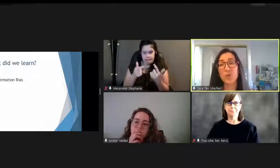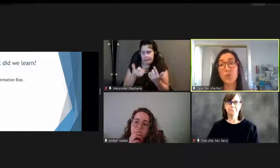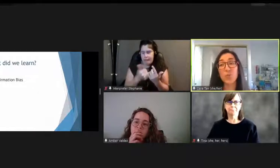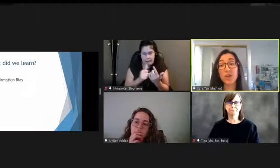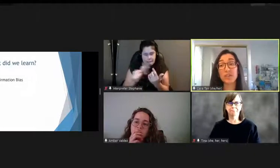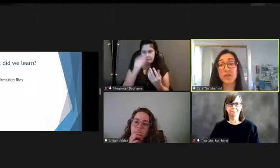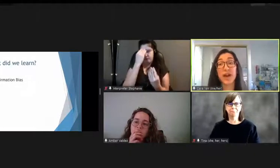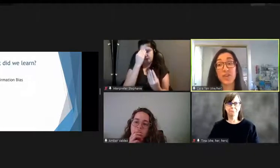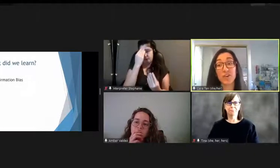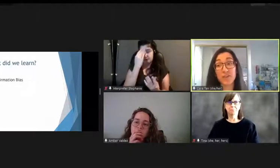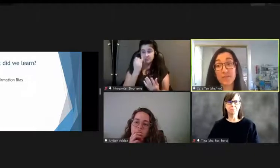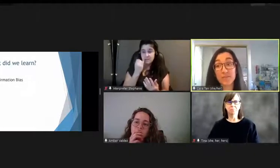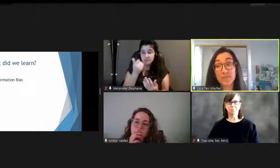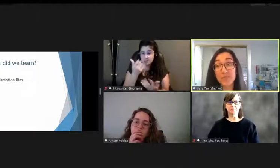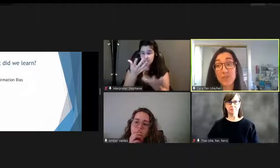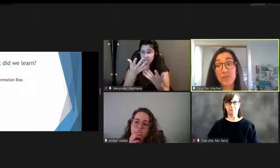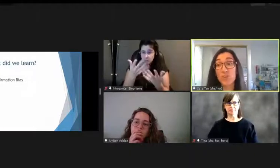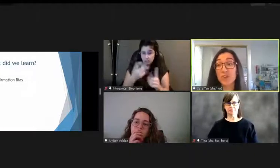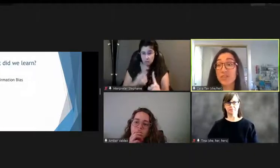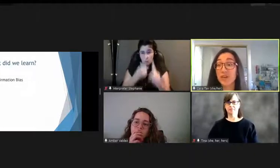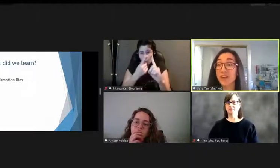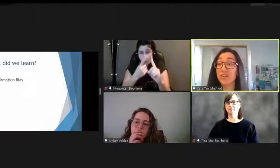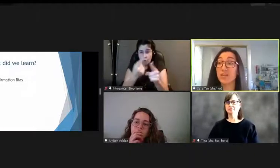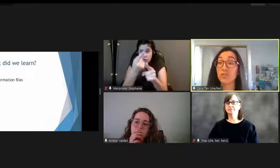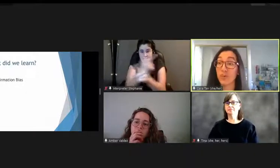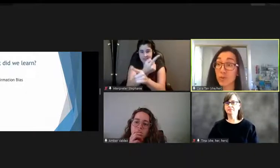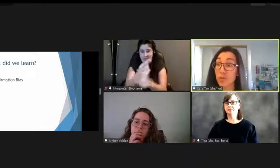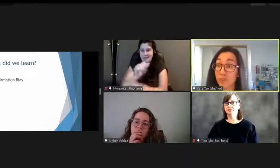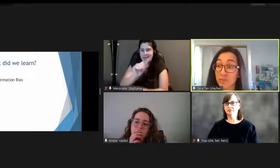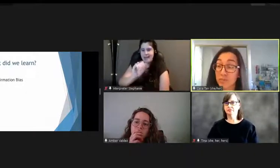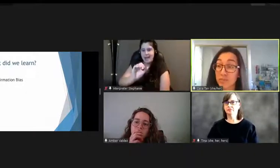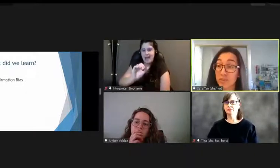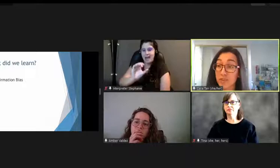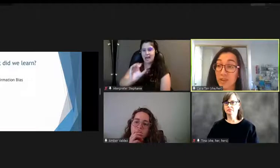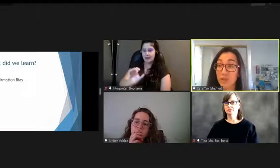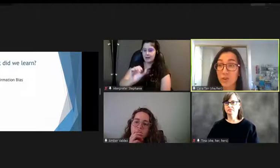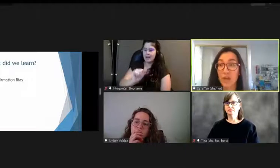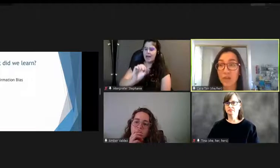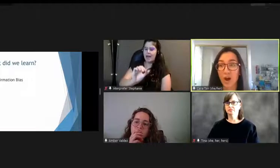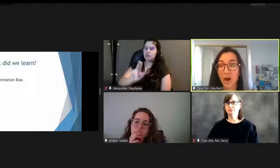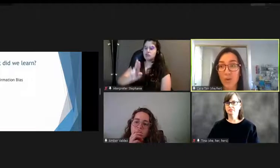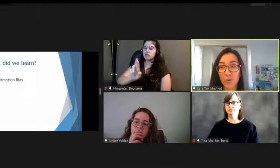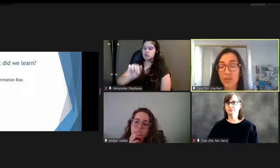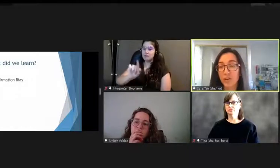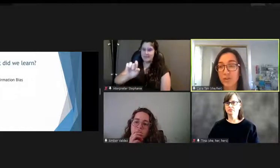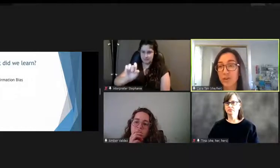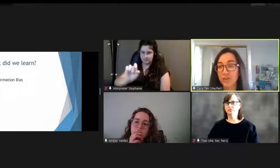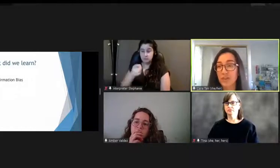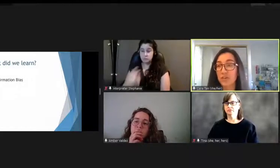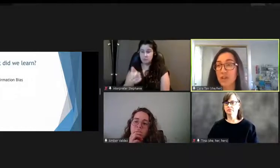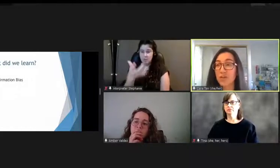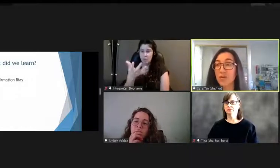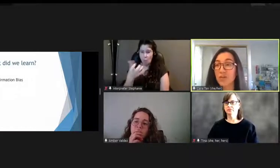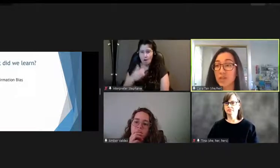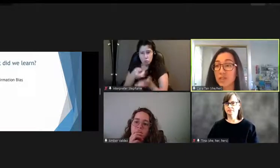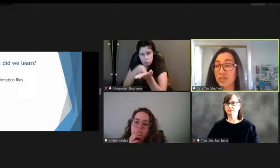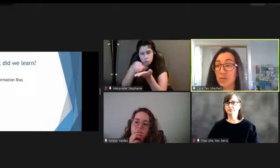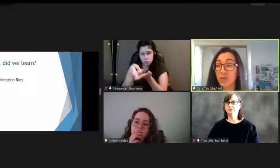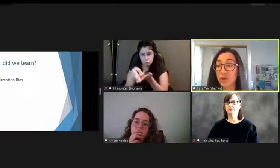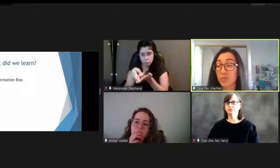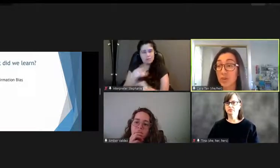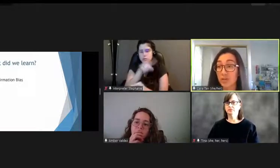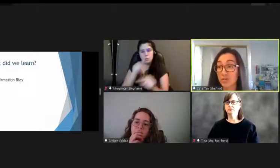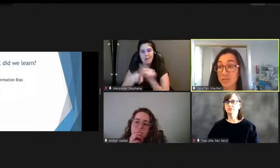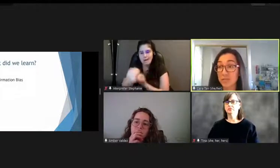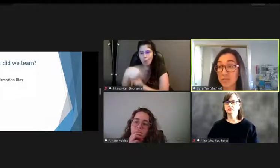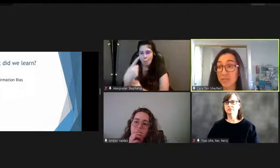if you want to be accurate, if you want to find the truth, you cannot only look for information that agrees with what